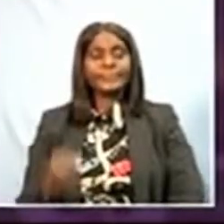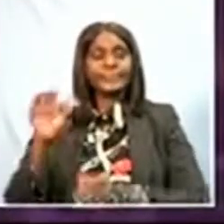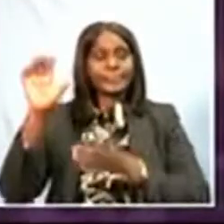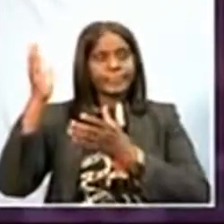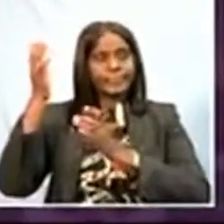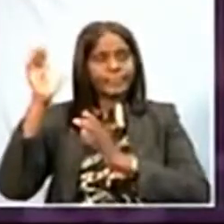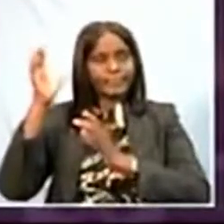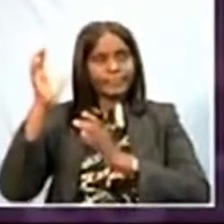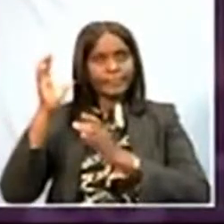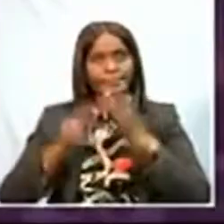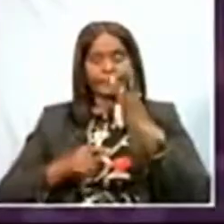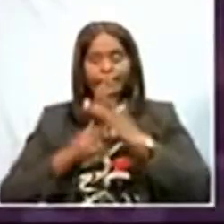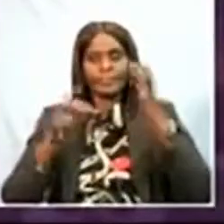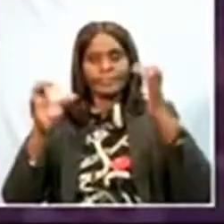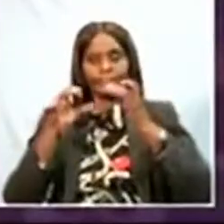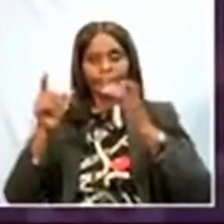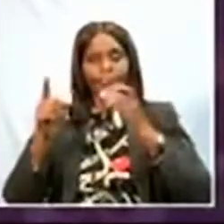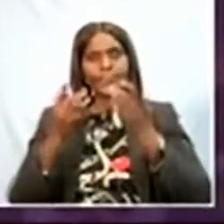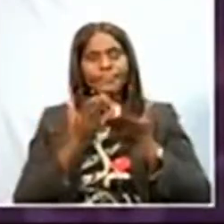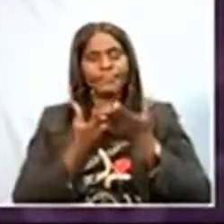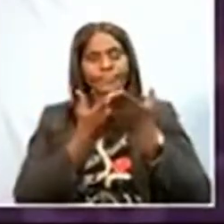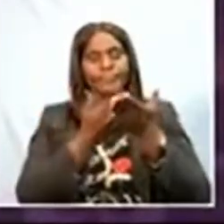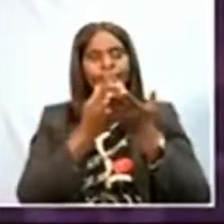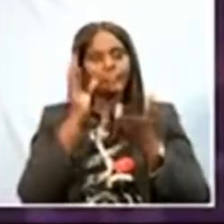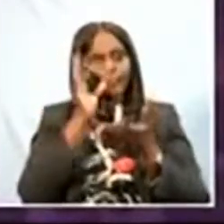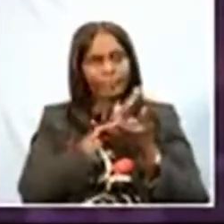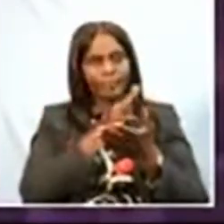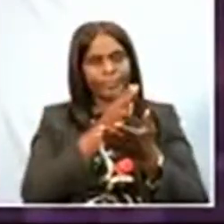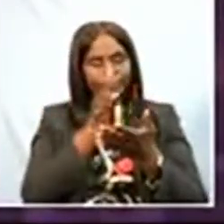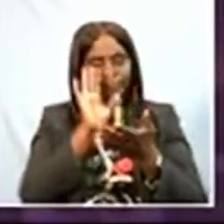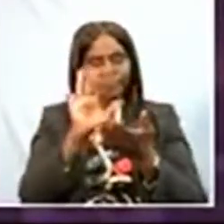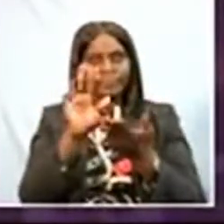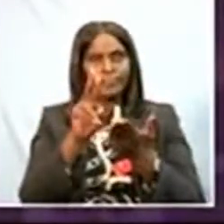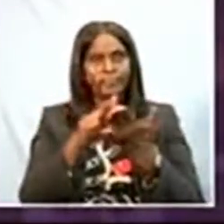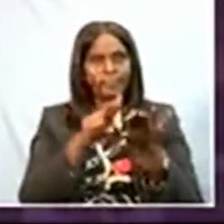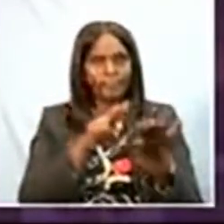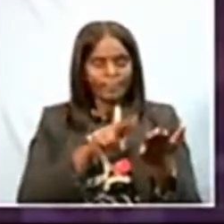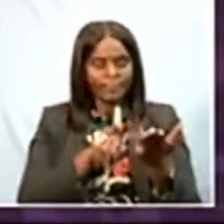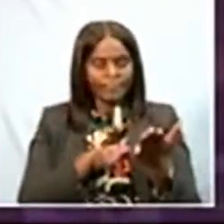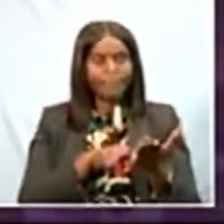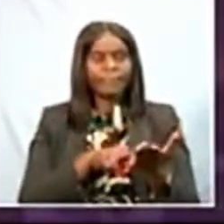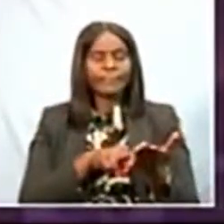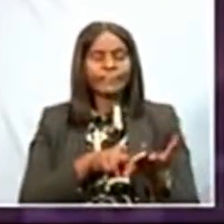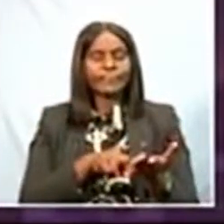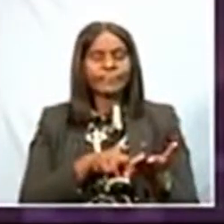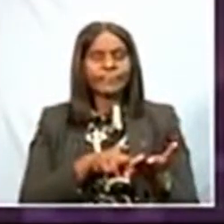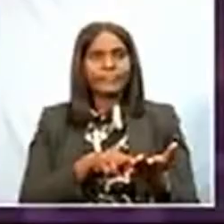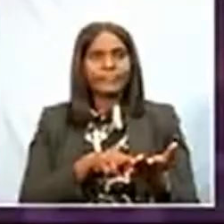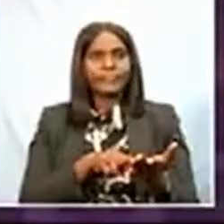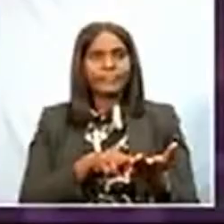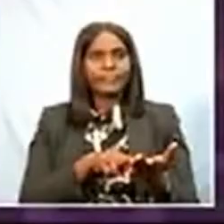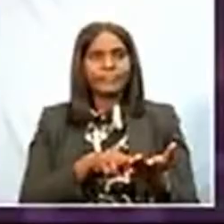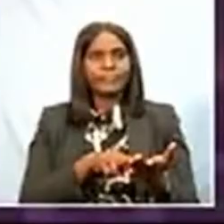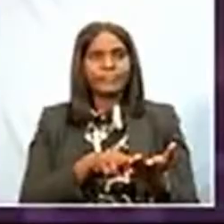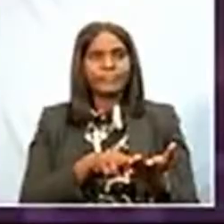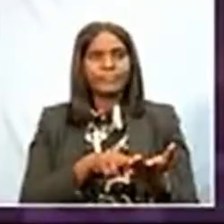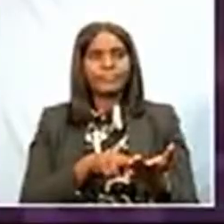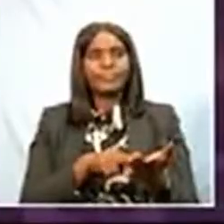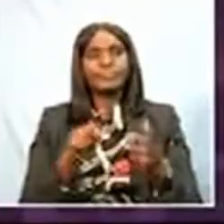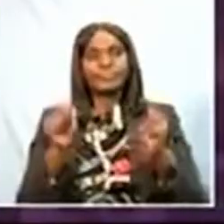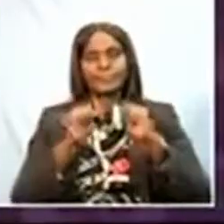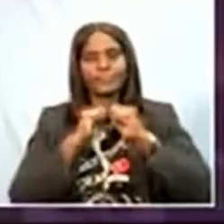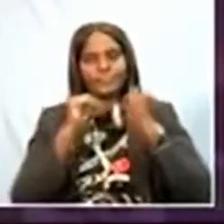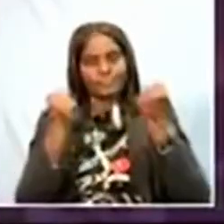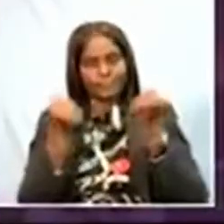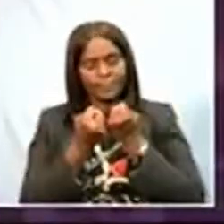KAWAMBWA, Town Council have just submitted their report, and the delegation is